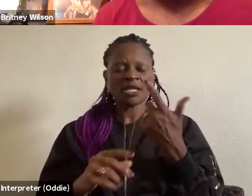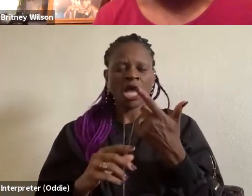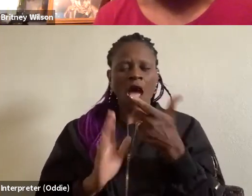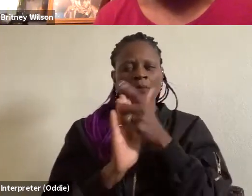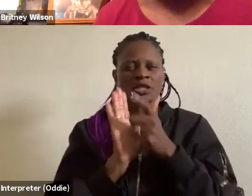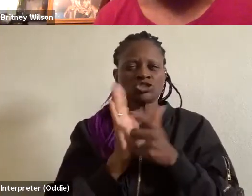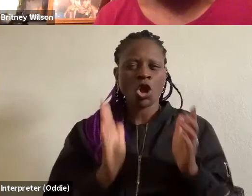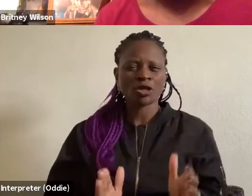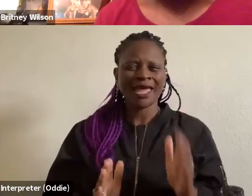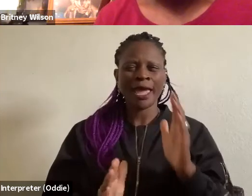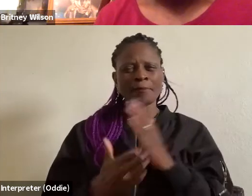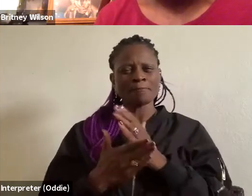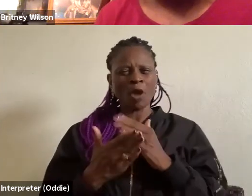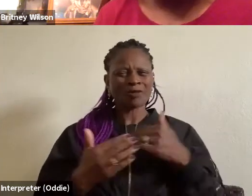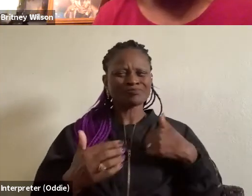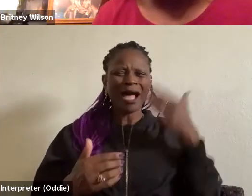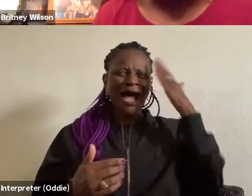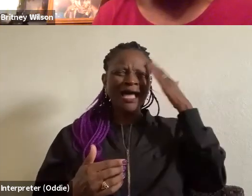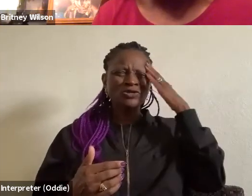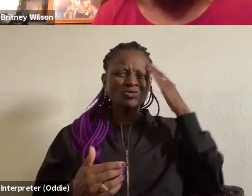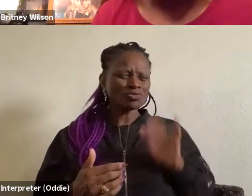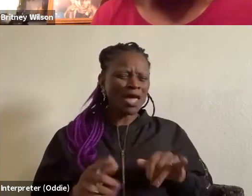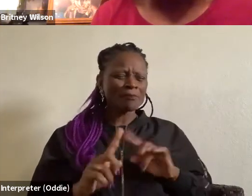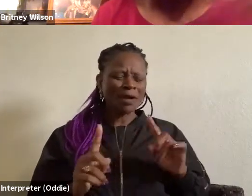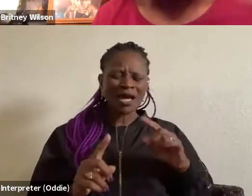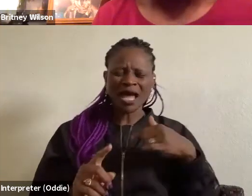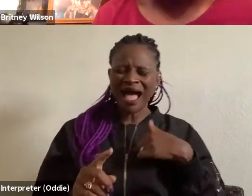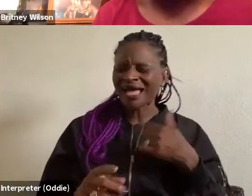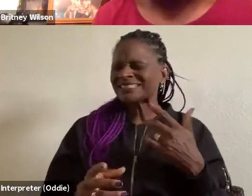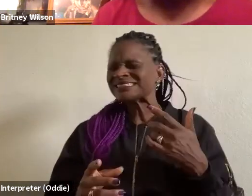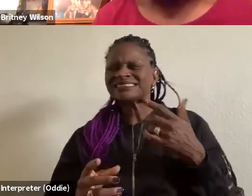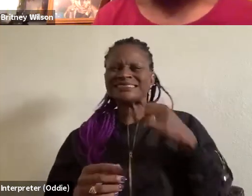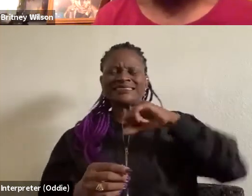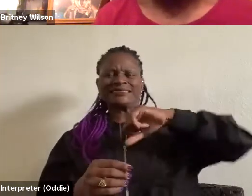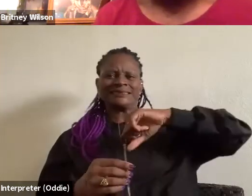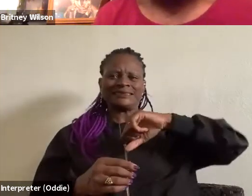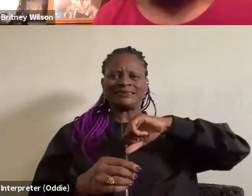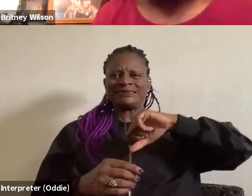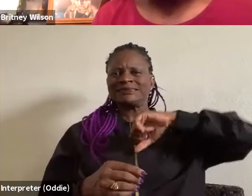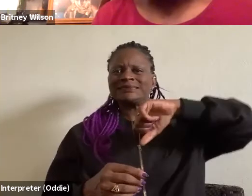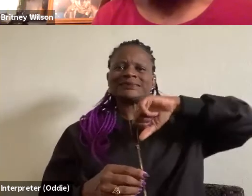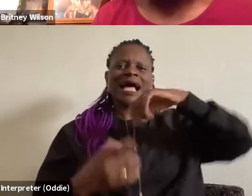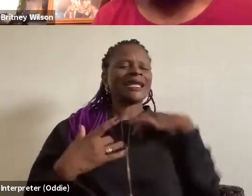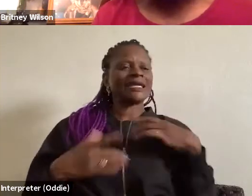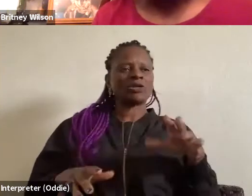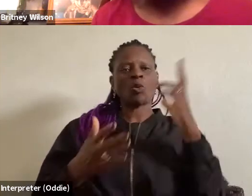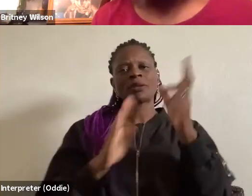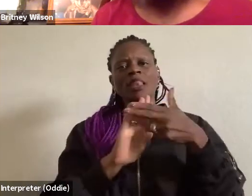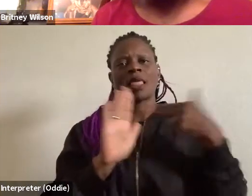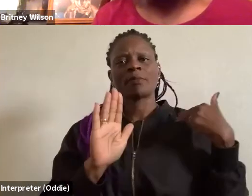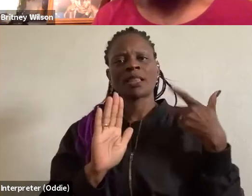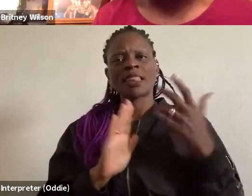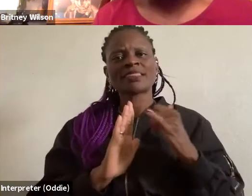there was like a certain reluctance I had of calling it that. Just recognizing that there are degrees of that,